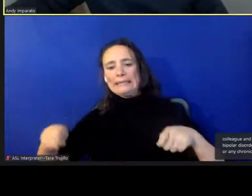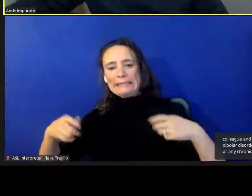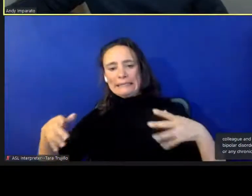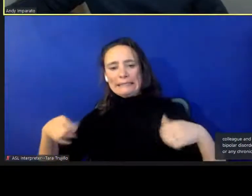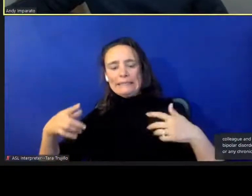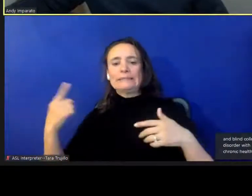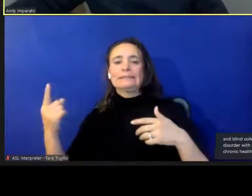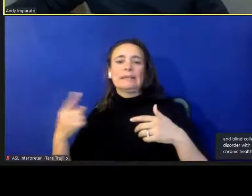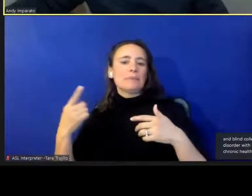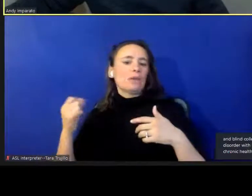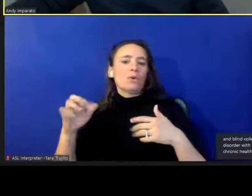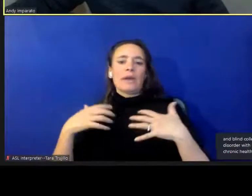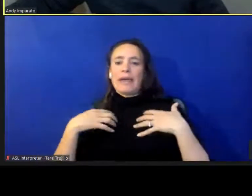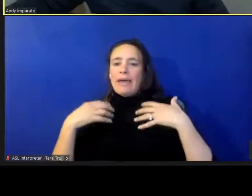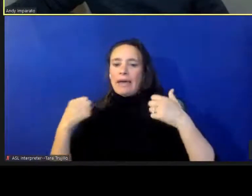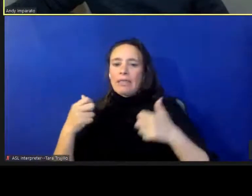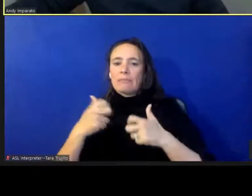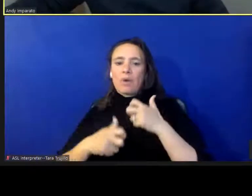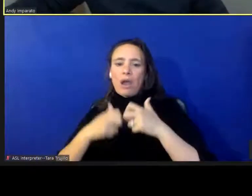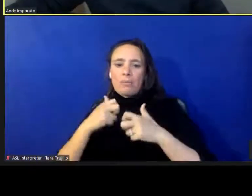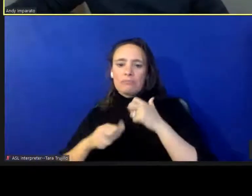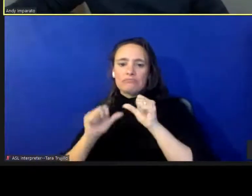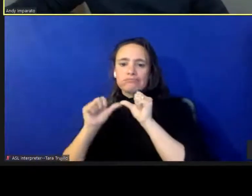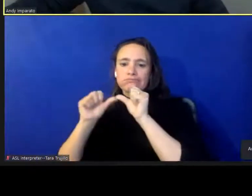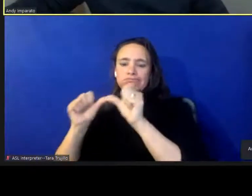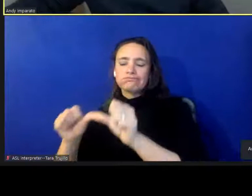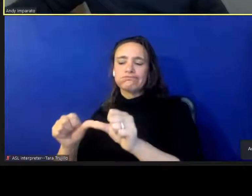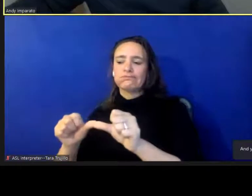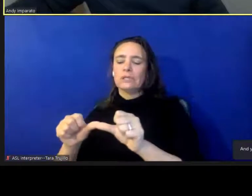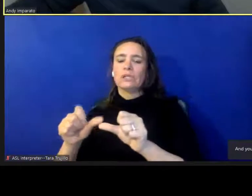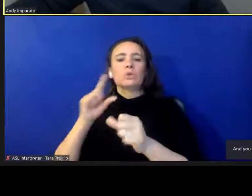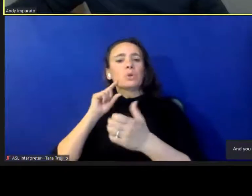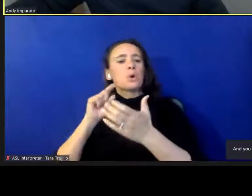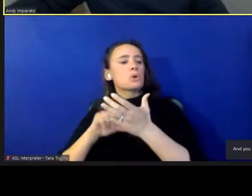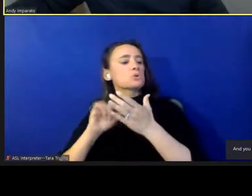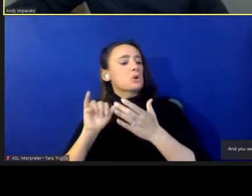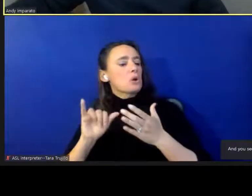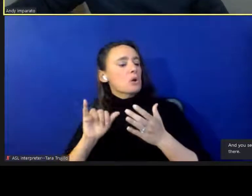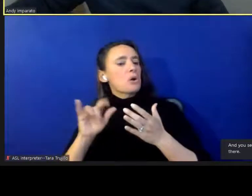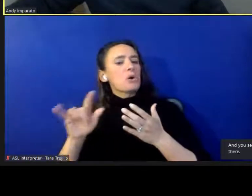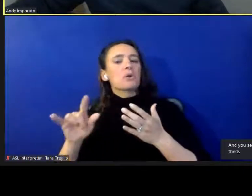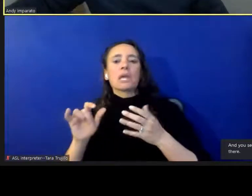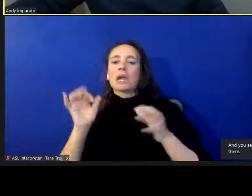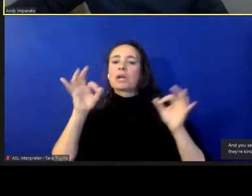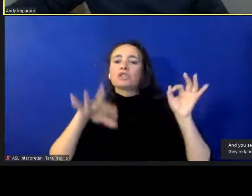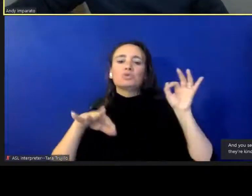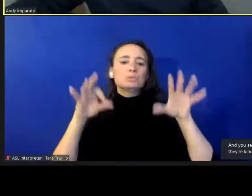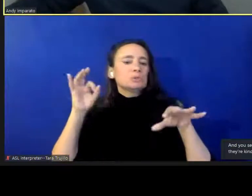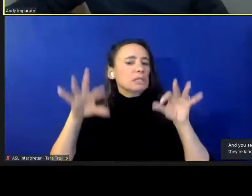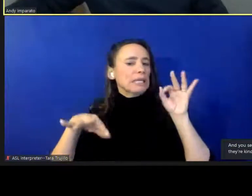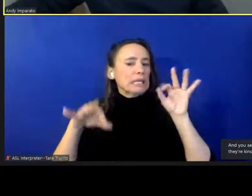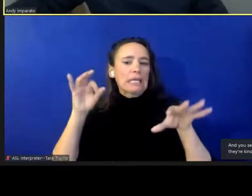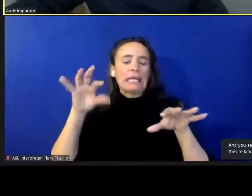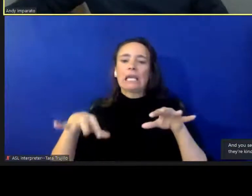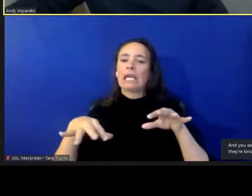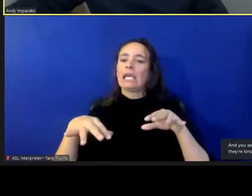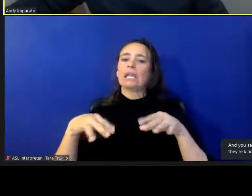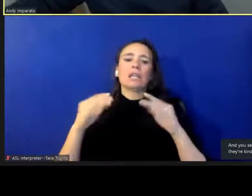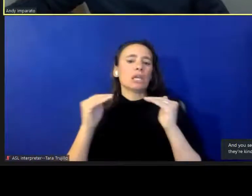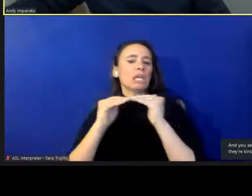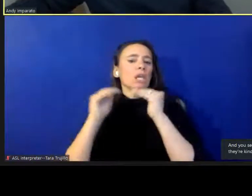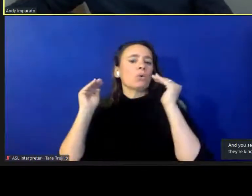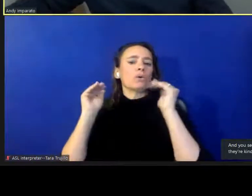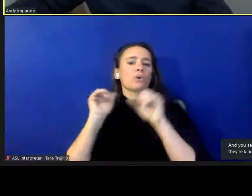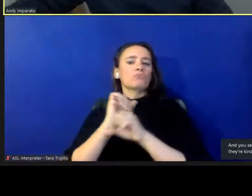health condition, and you see that they're contributing and they're kind of playing an important